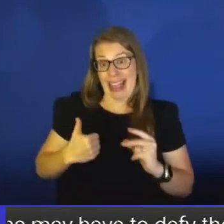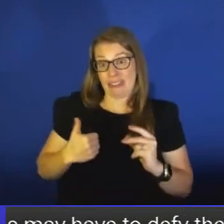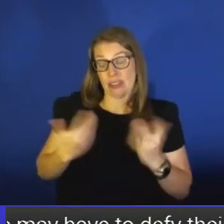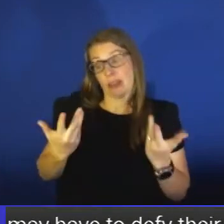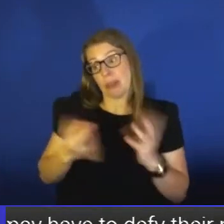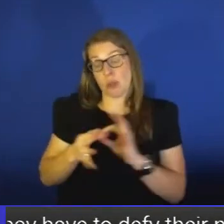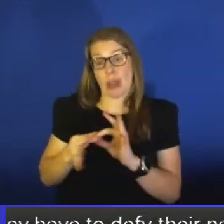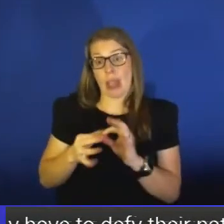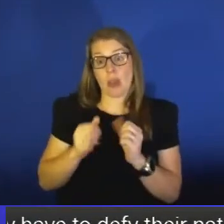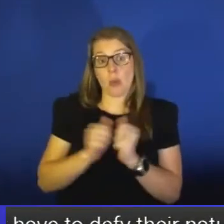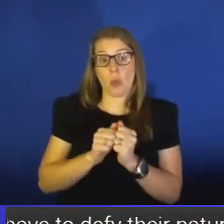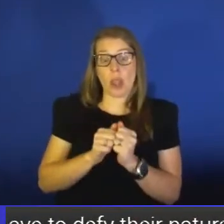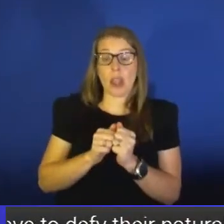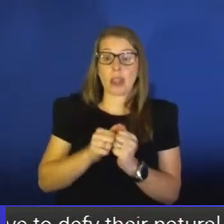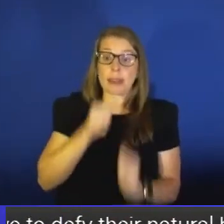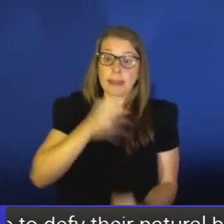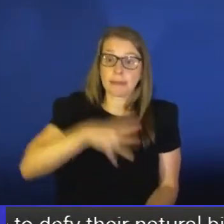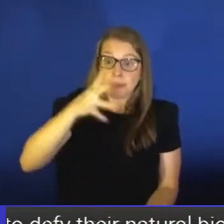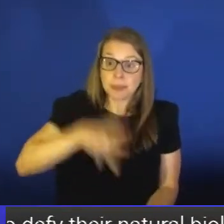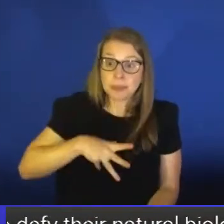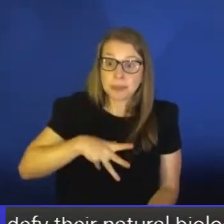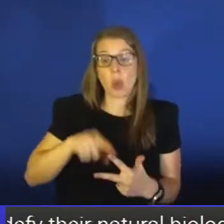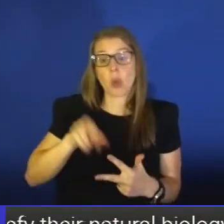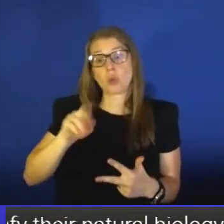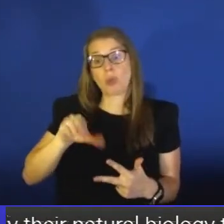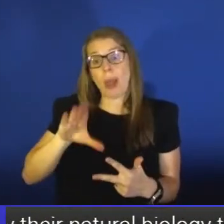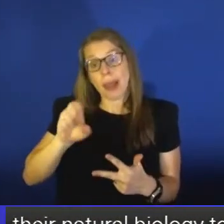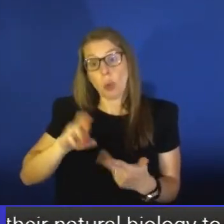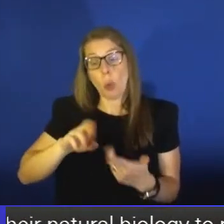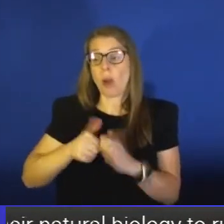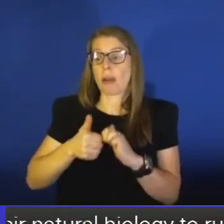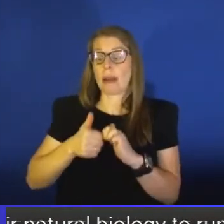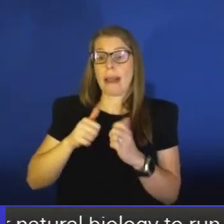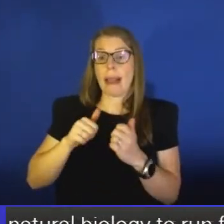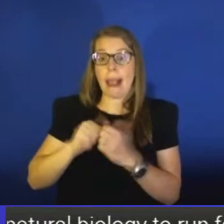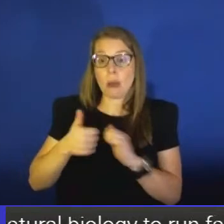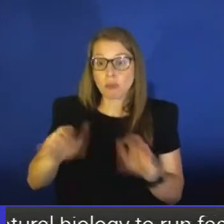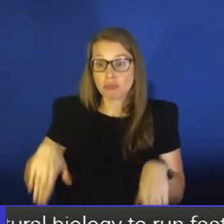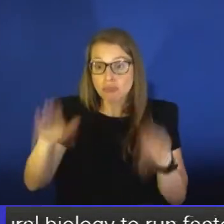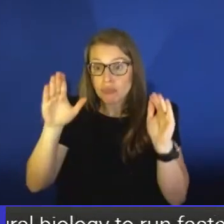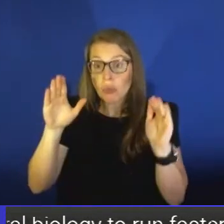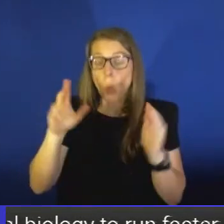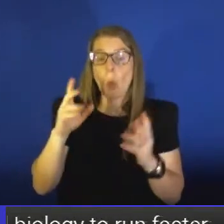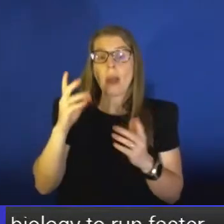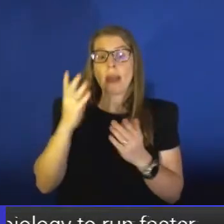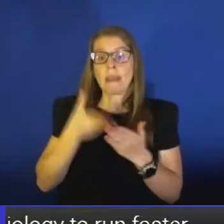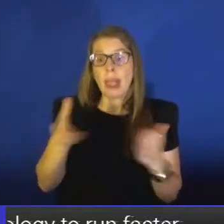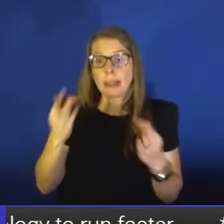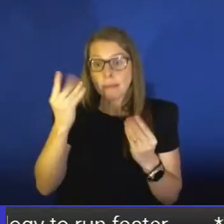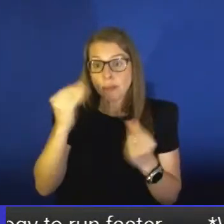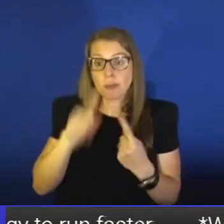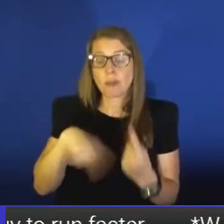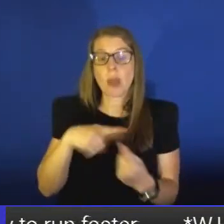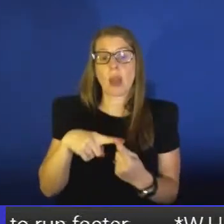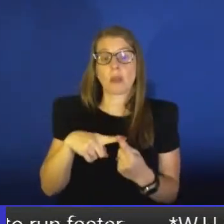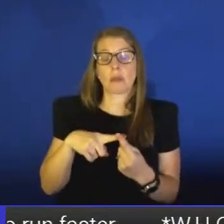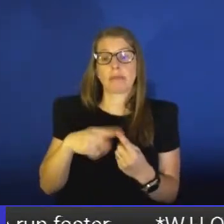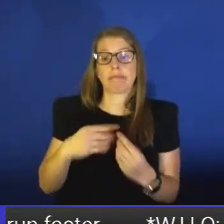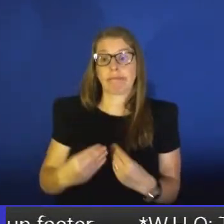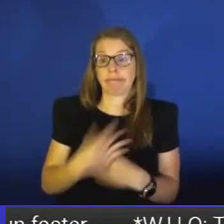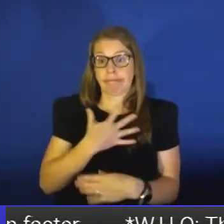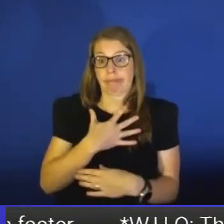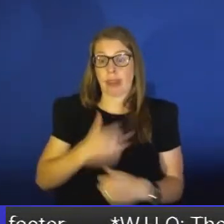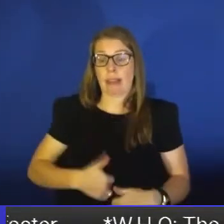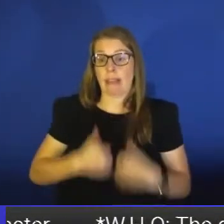to gender or race or the way that they grew up or things that they think about and how their lives have been shaped. It all